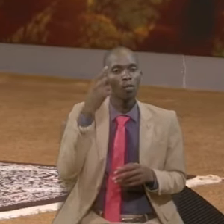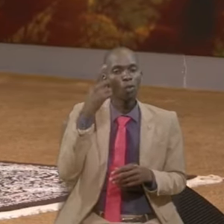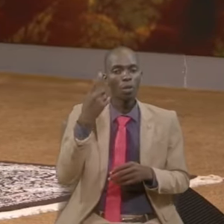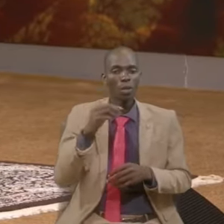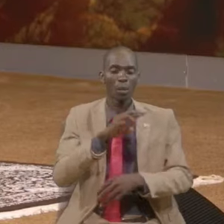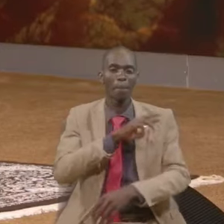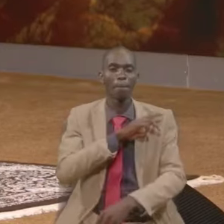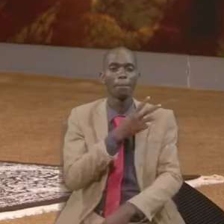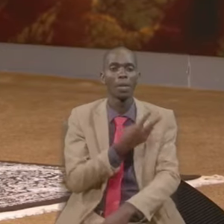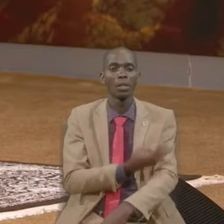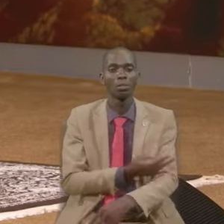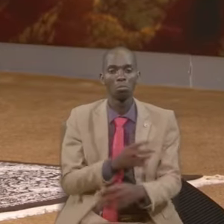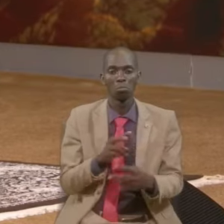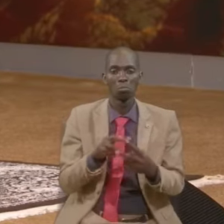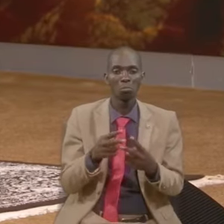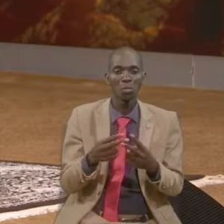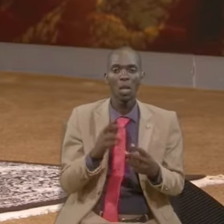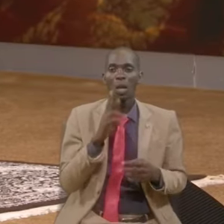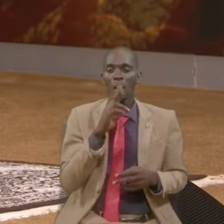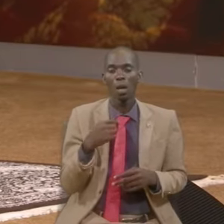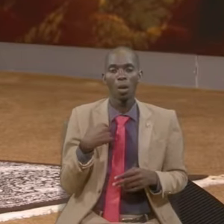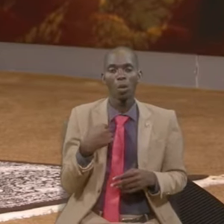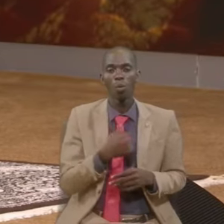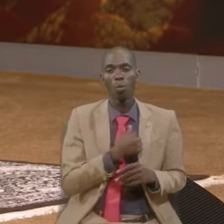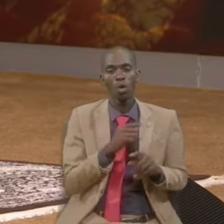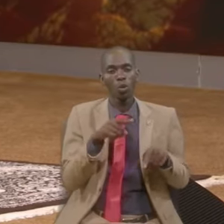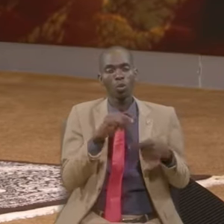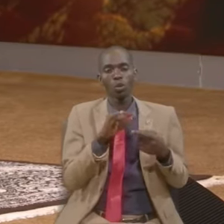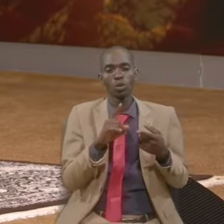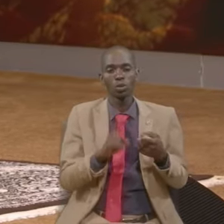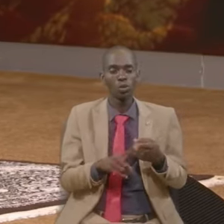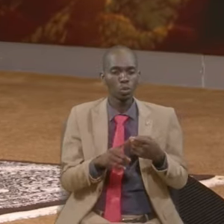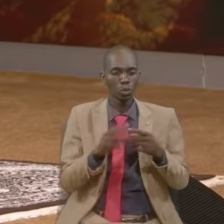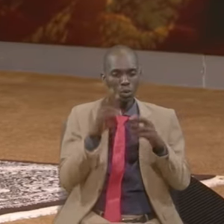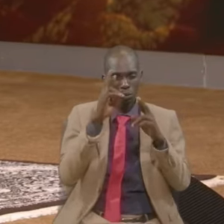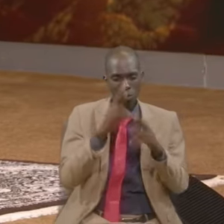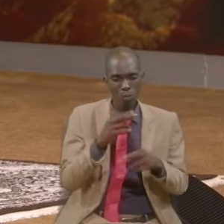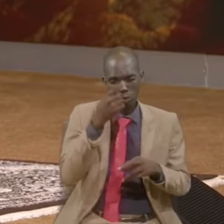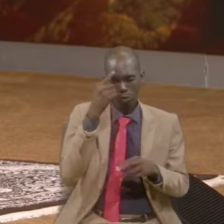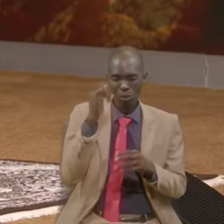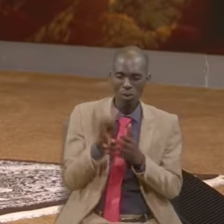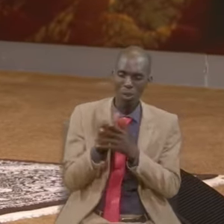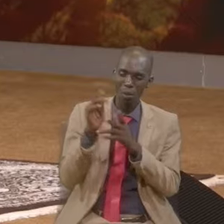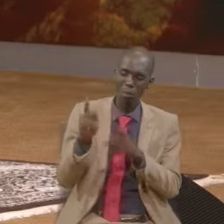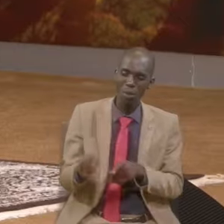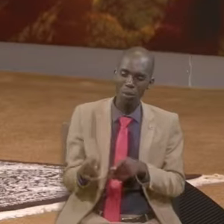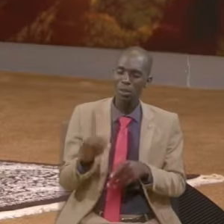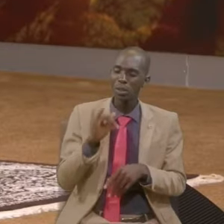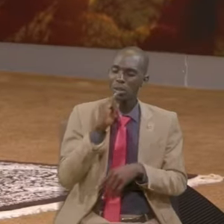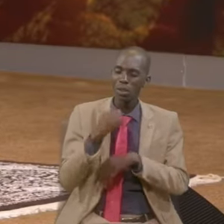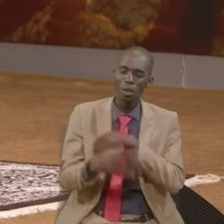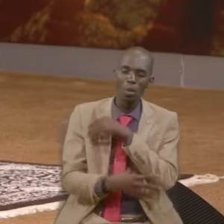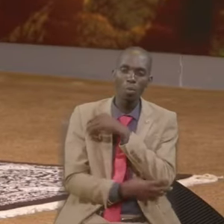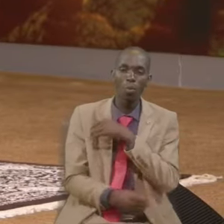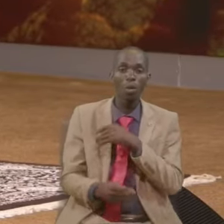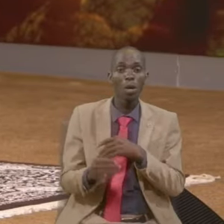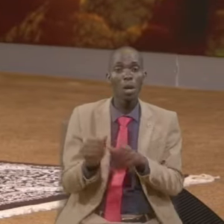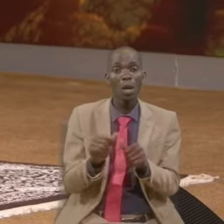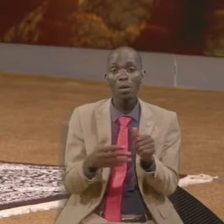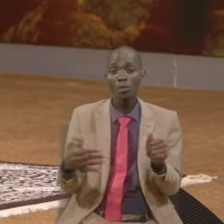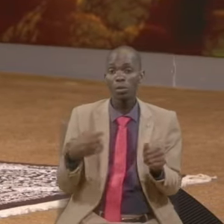mighty. Neither are we going to respect a person because he's poor. It says everything we do